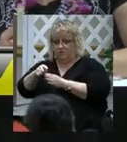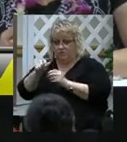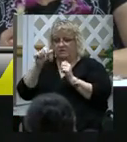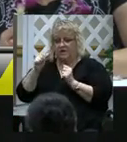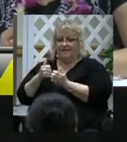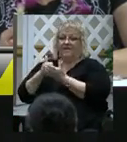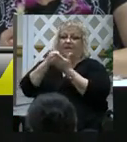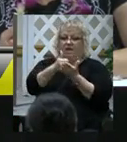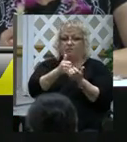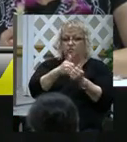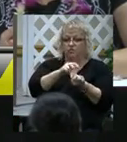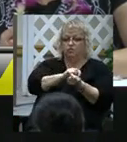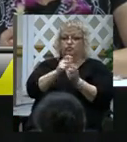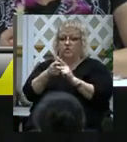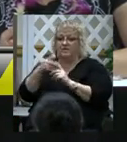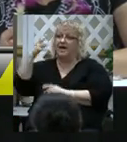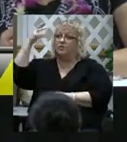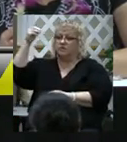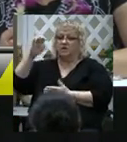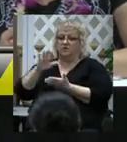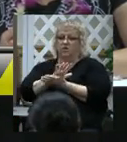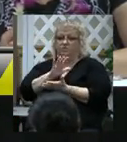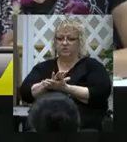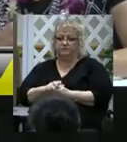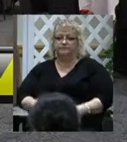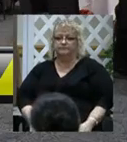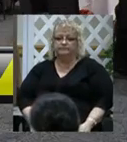them with that.